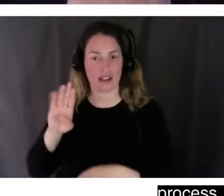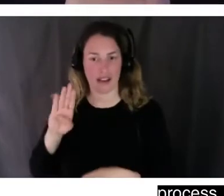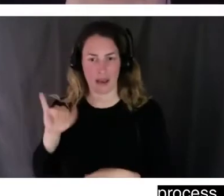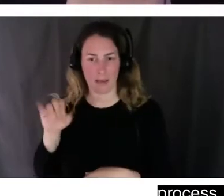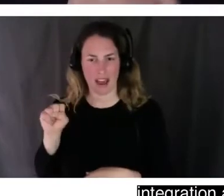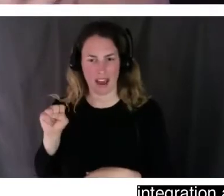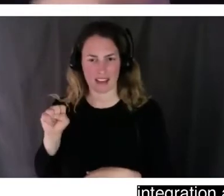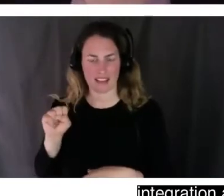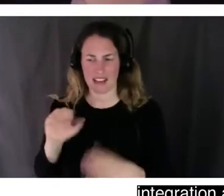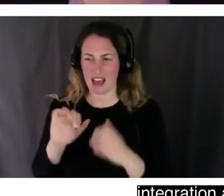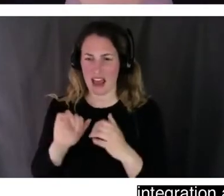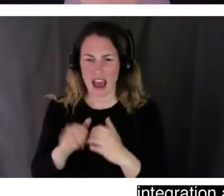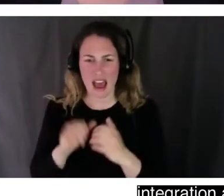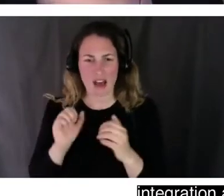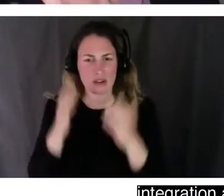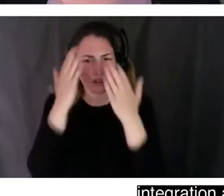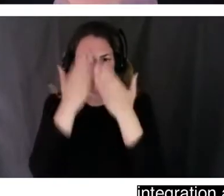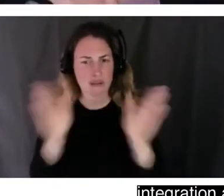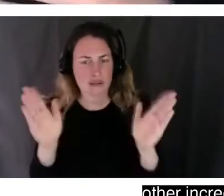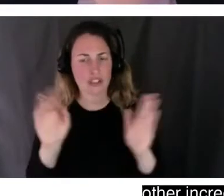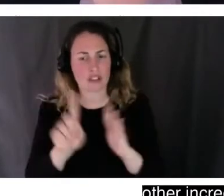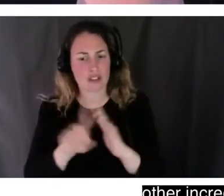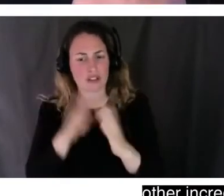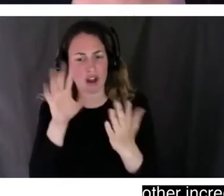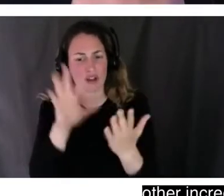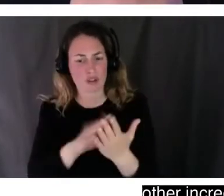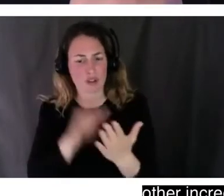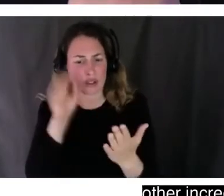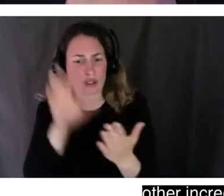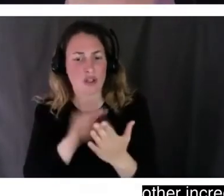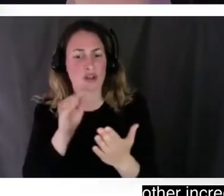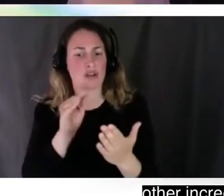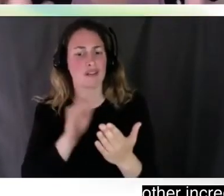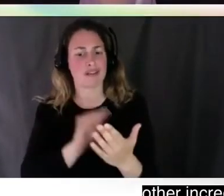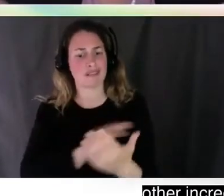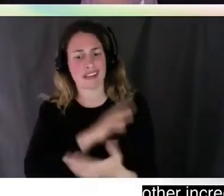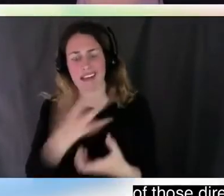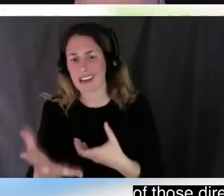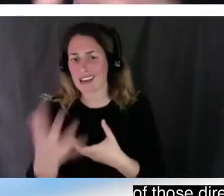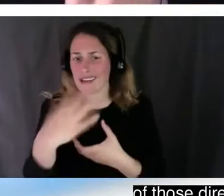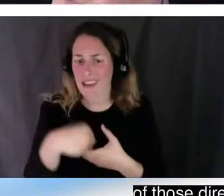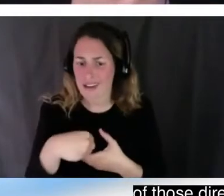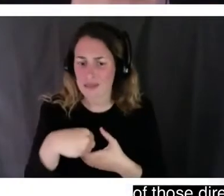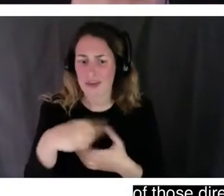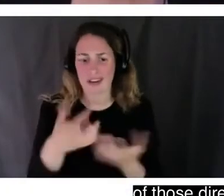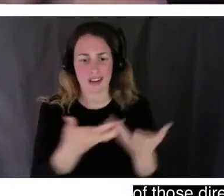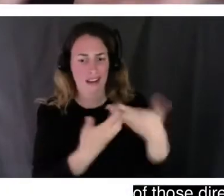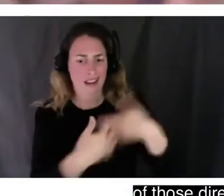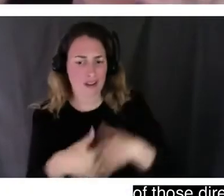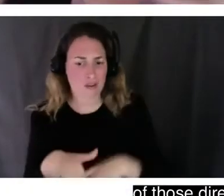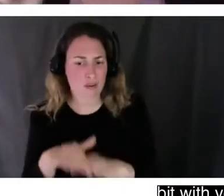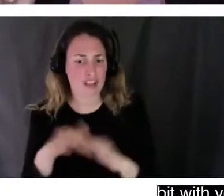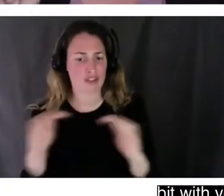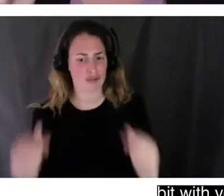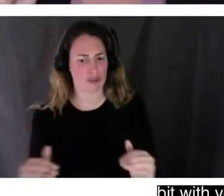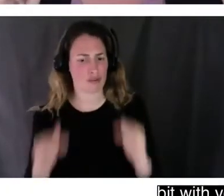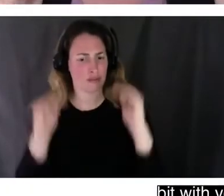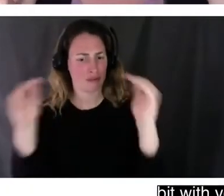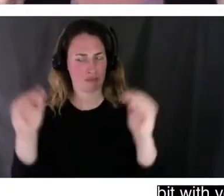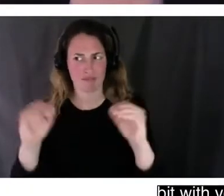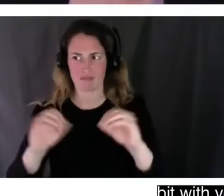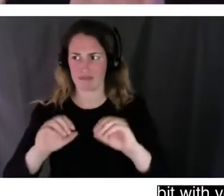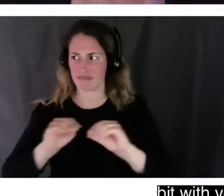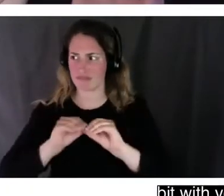and the engagement and the integration and the promotion and all those other incredible things that are coming out of those directives? So I'm jumping around a bit with you,